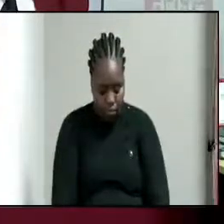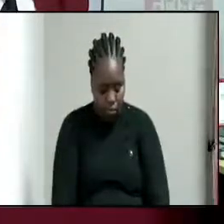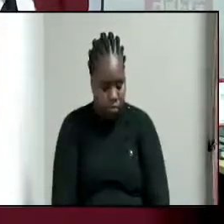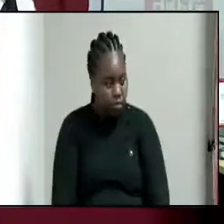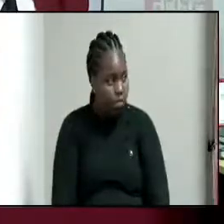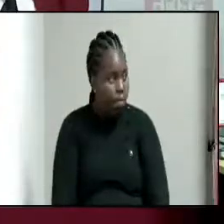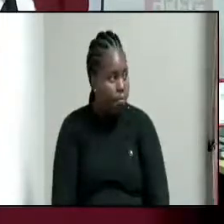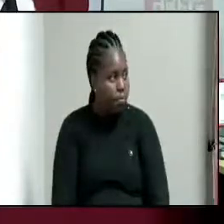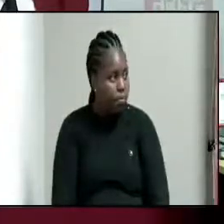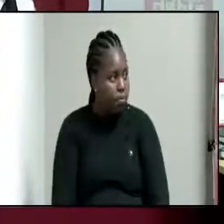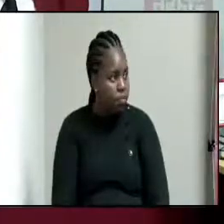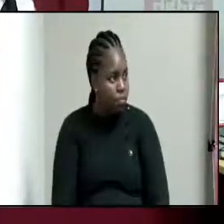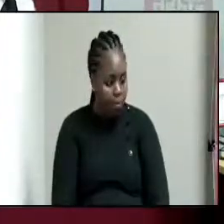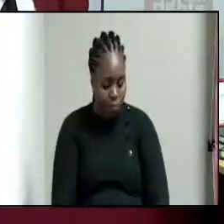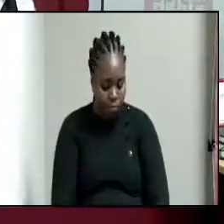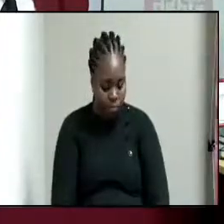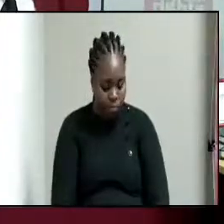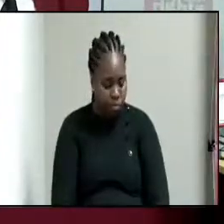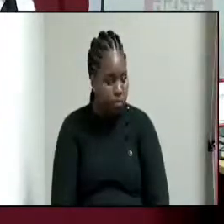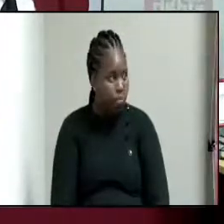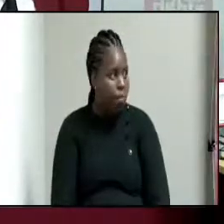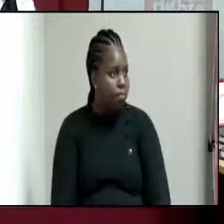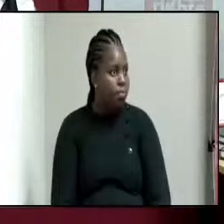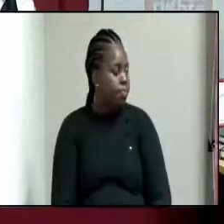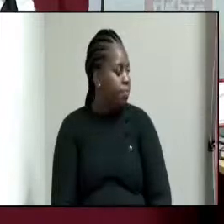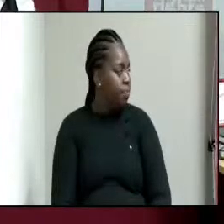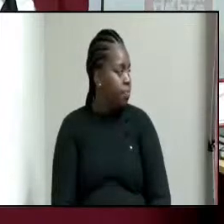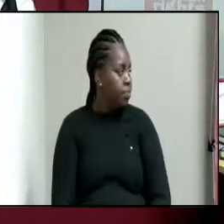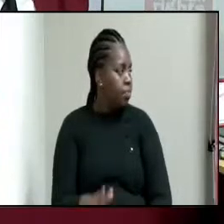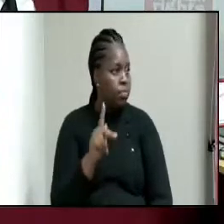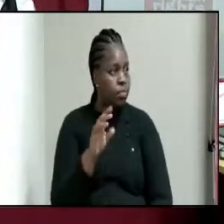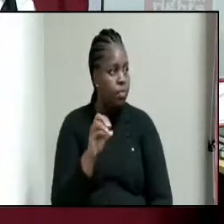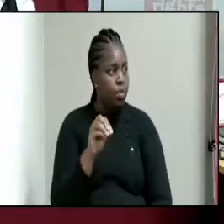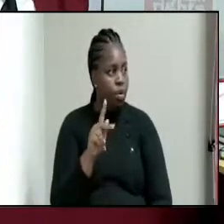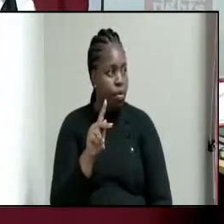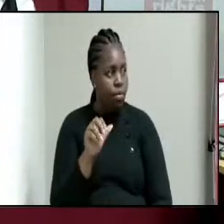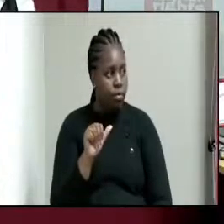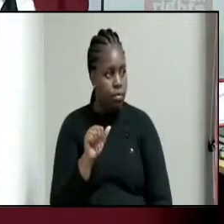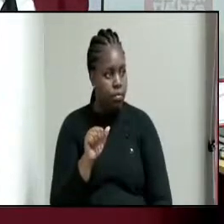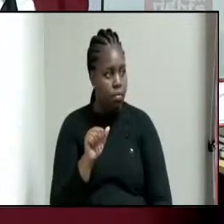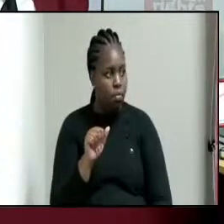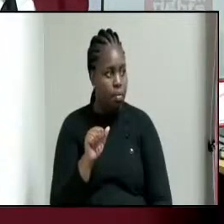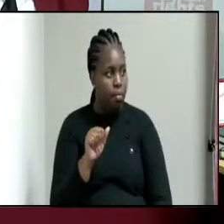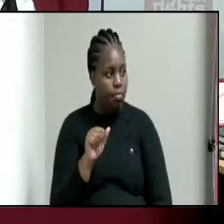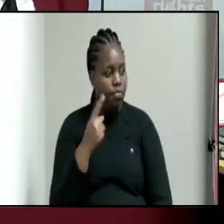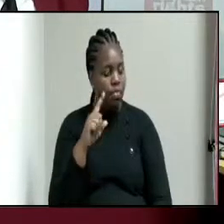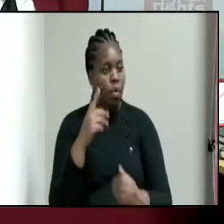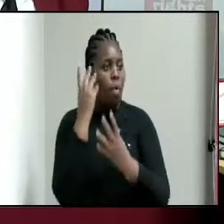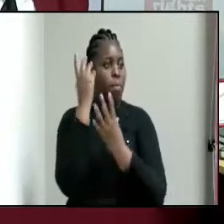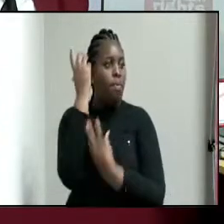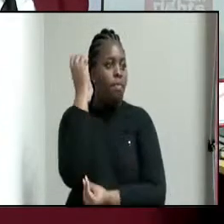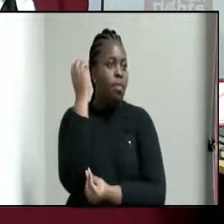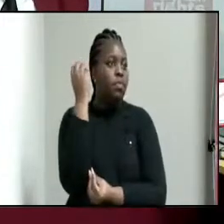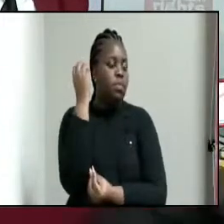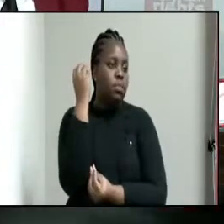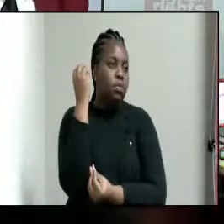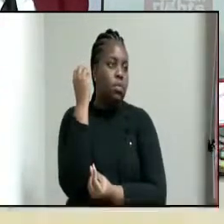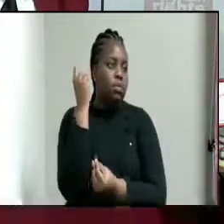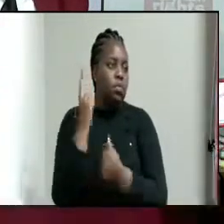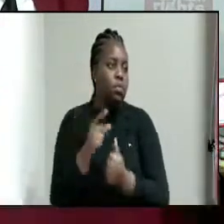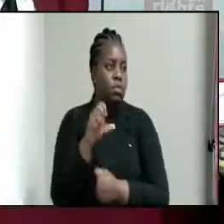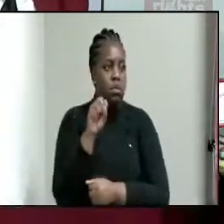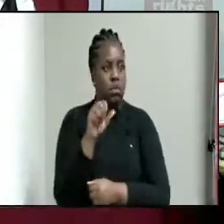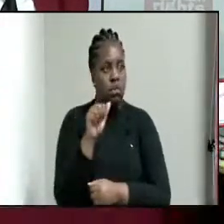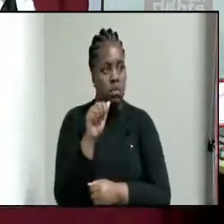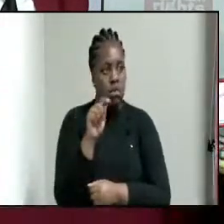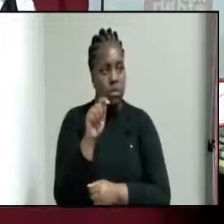All right. Ms. Patricia Koka, the Director of Multidimensional Poverty Statistics from Stats